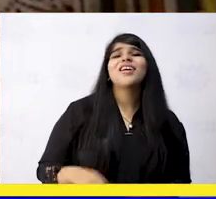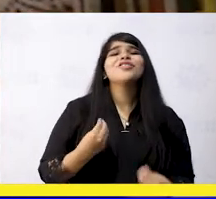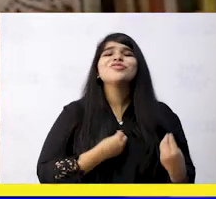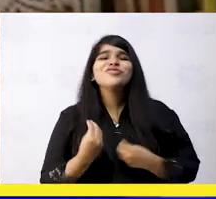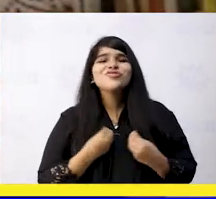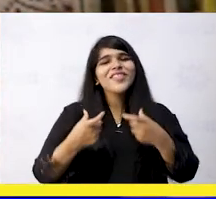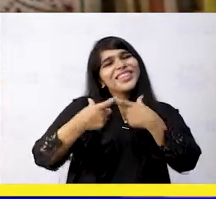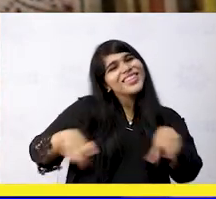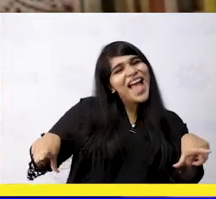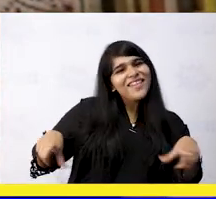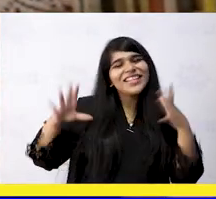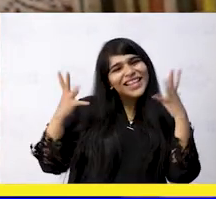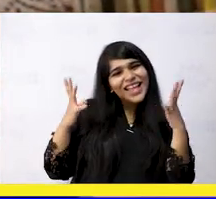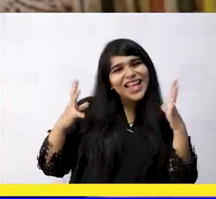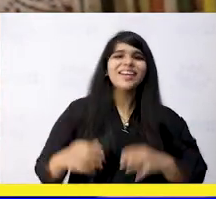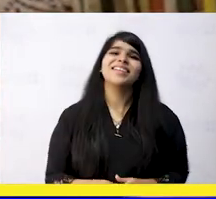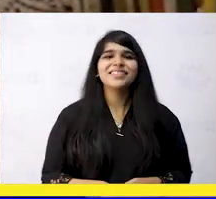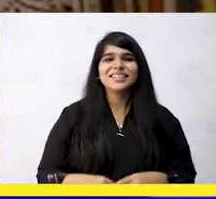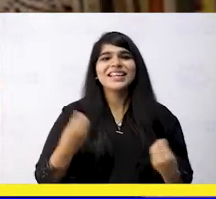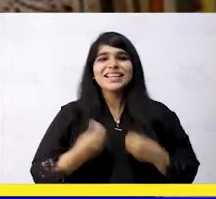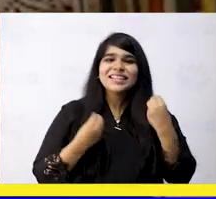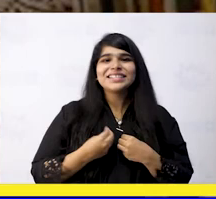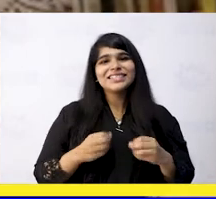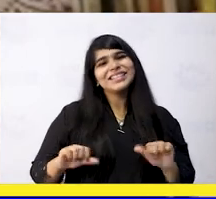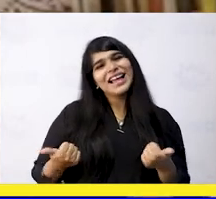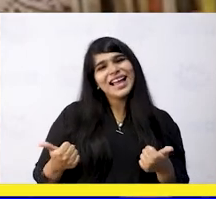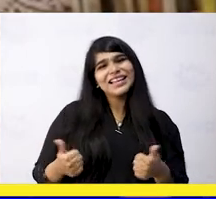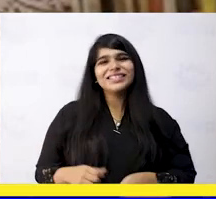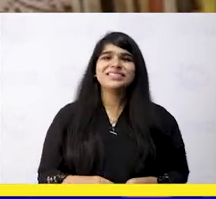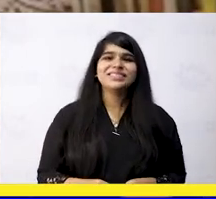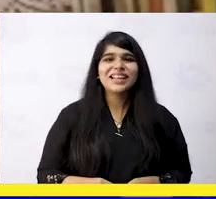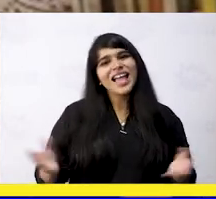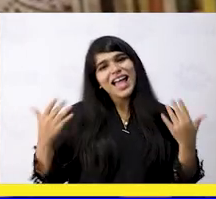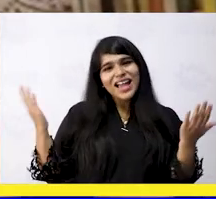Let's enjoy the party. Yay! Let's celebrate my win.